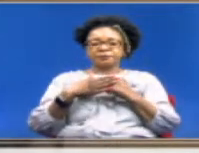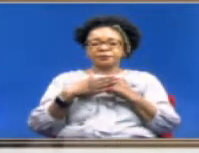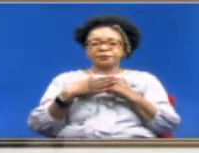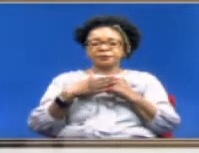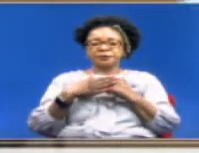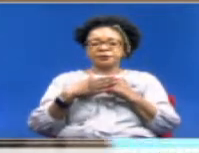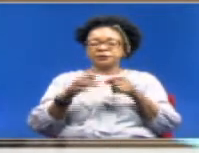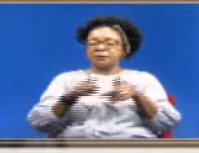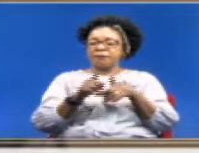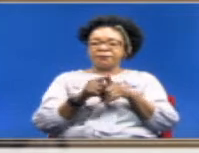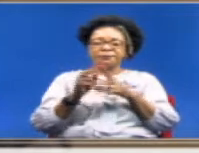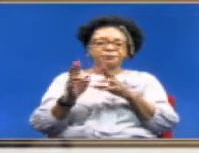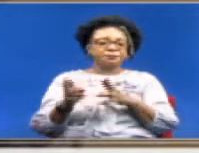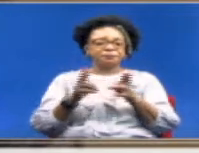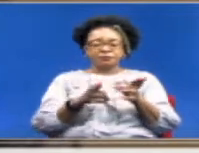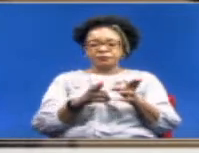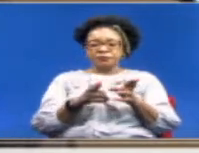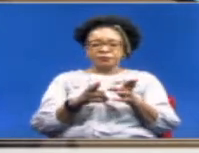Saturday.